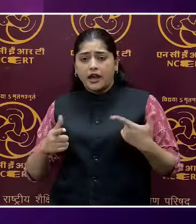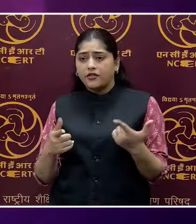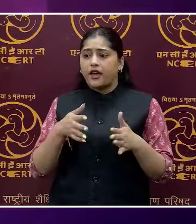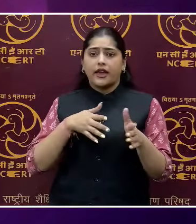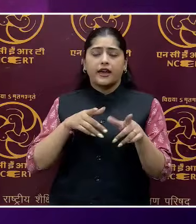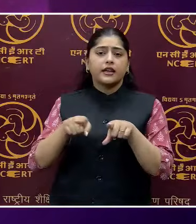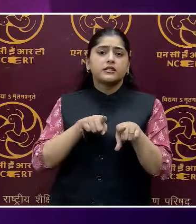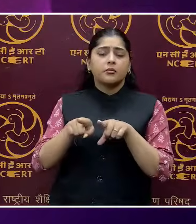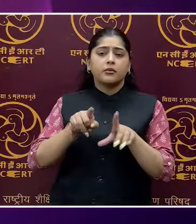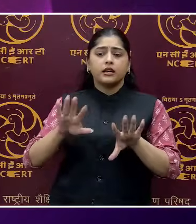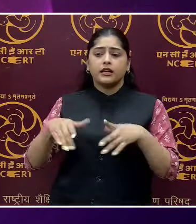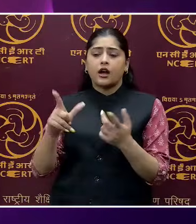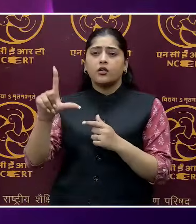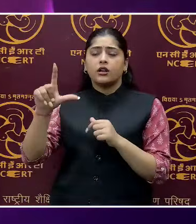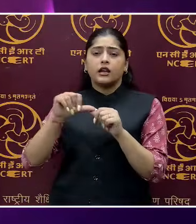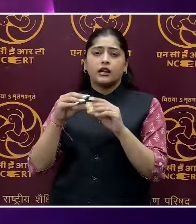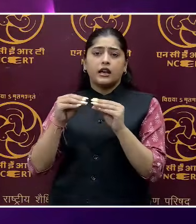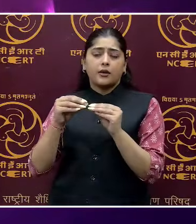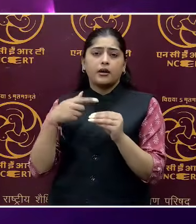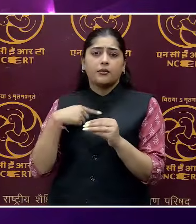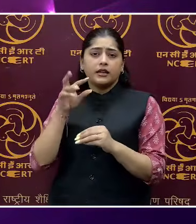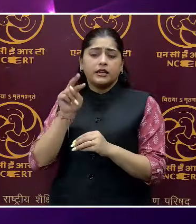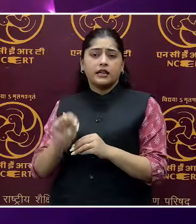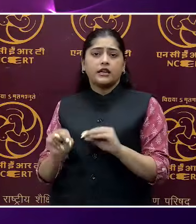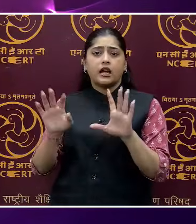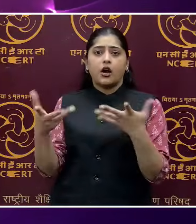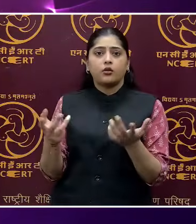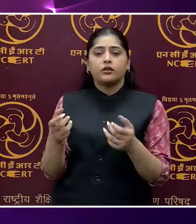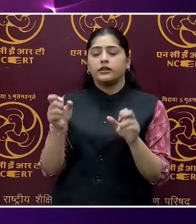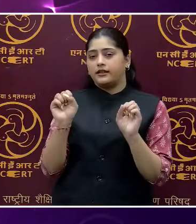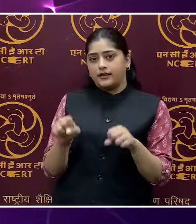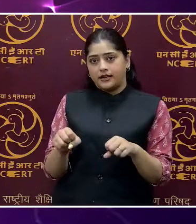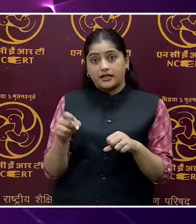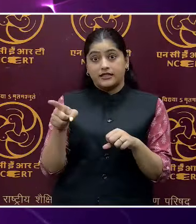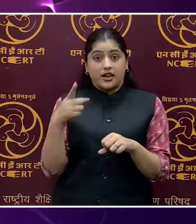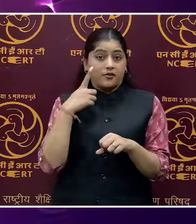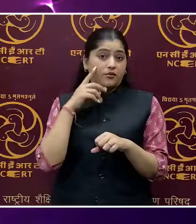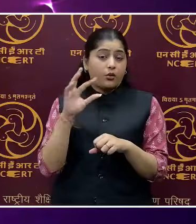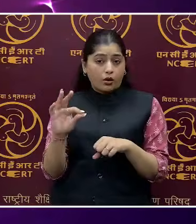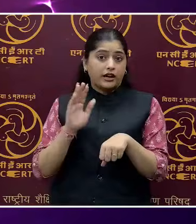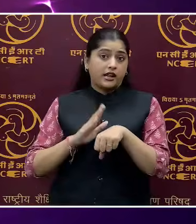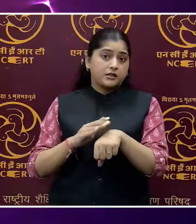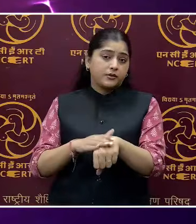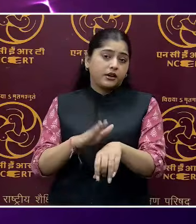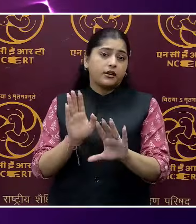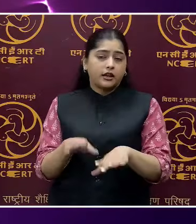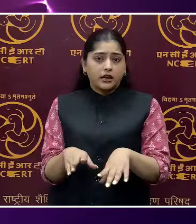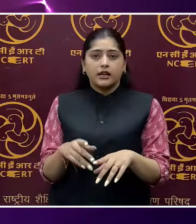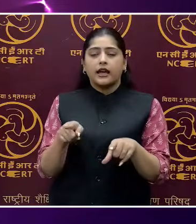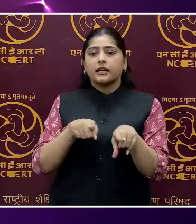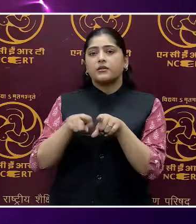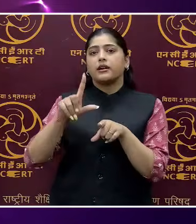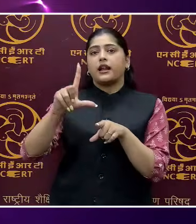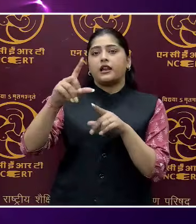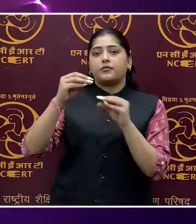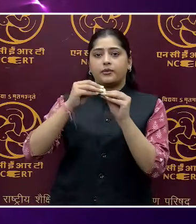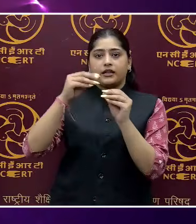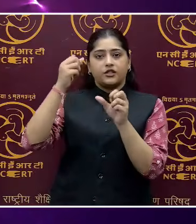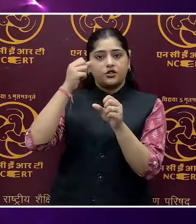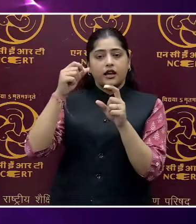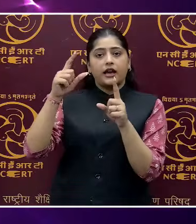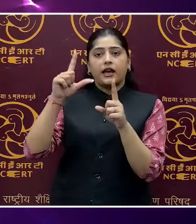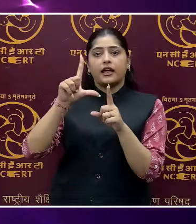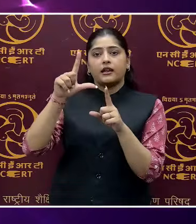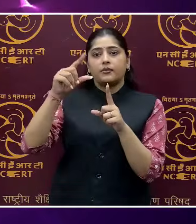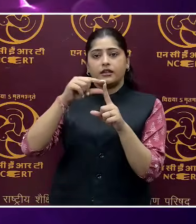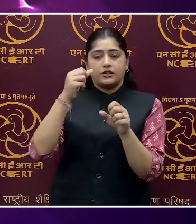on virtual labs? Yes, this is a very important experiment actually. The LPG, CNG gases are